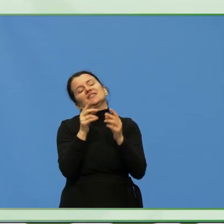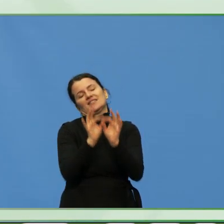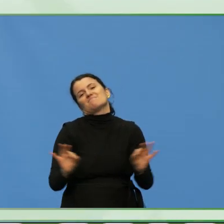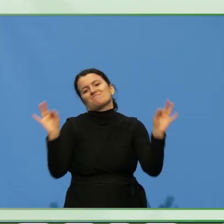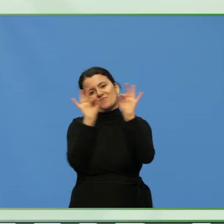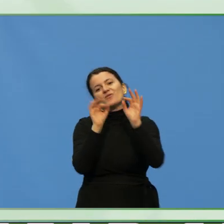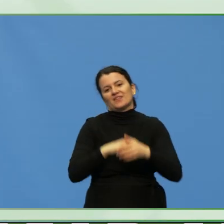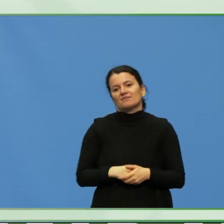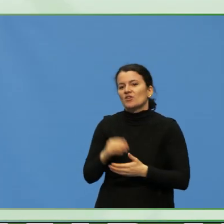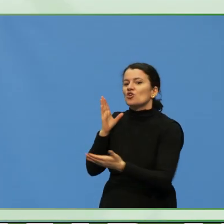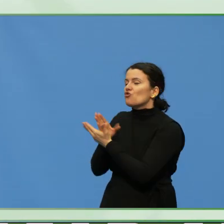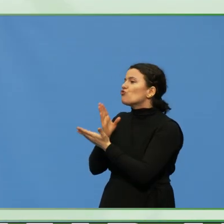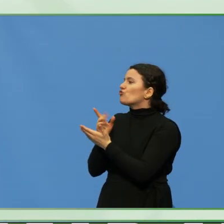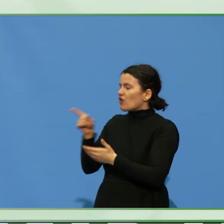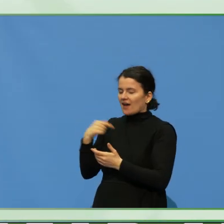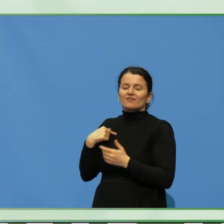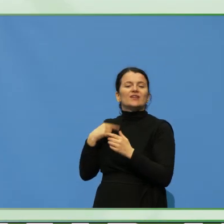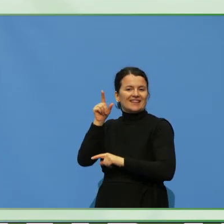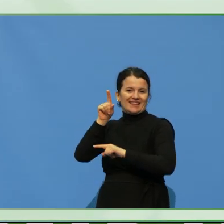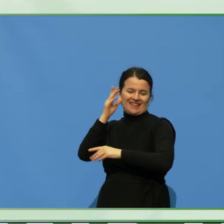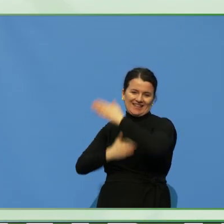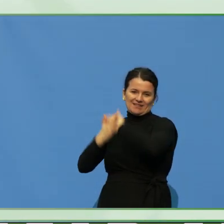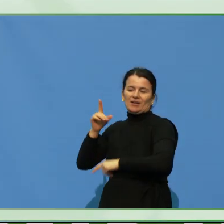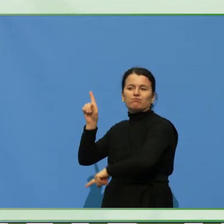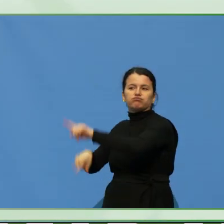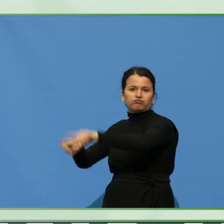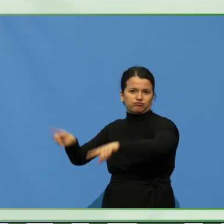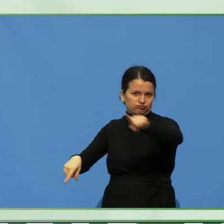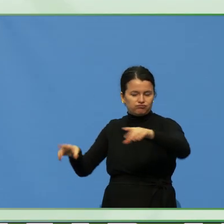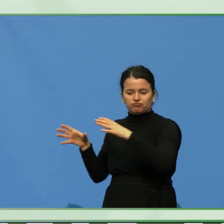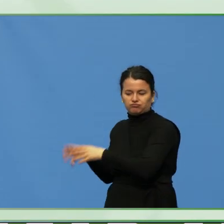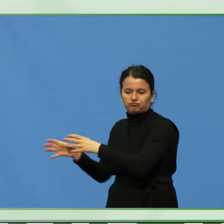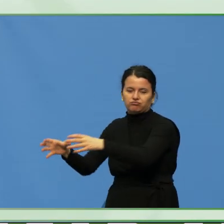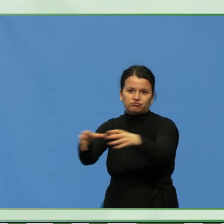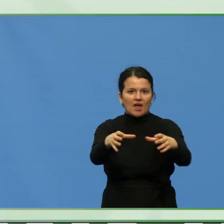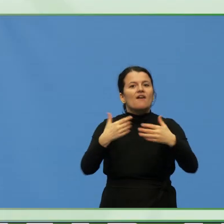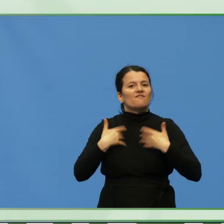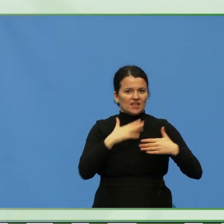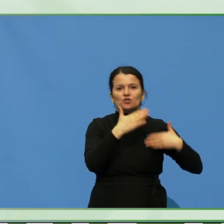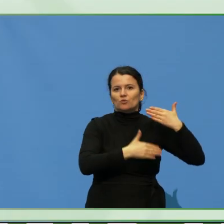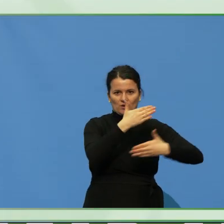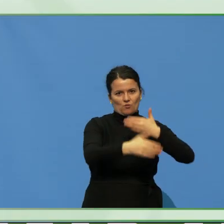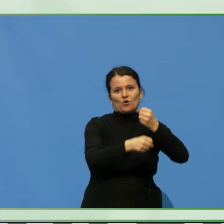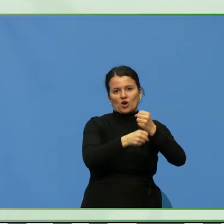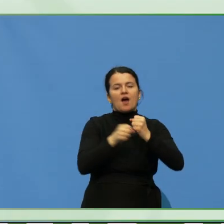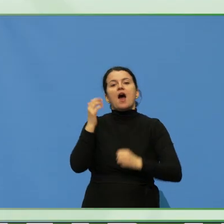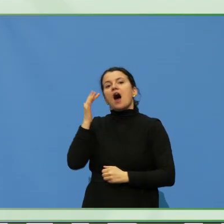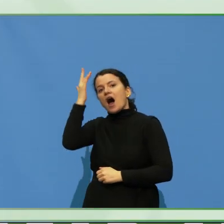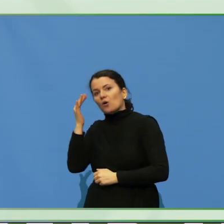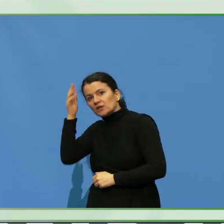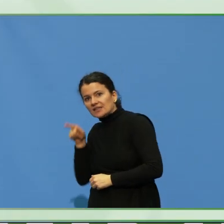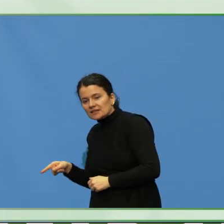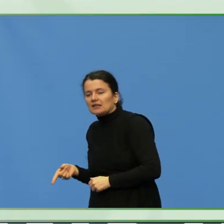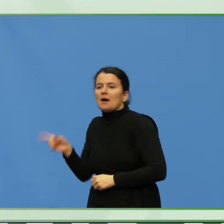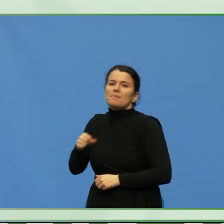more to do. We have worked with organizations on autism, Kilimanjaro Blind Trust, and many others on blindness and low